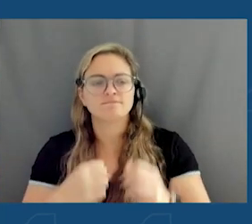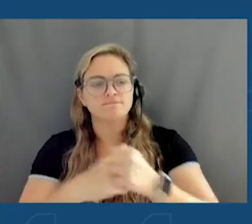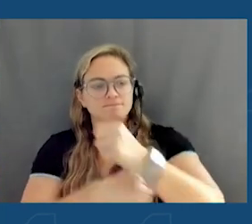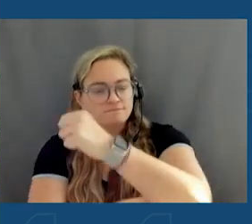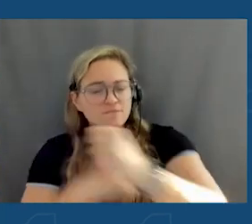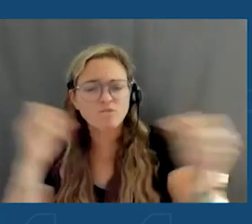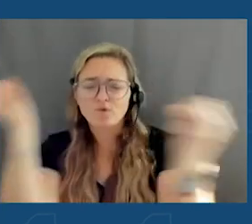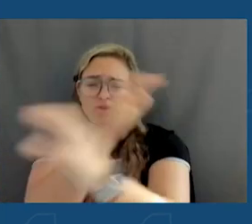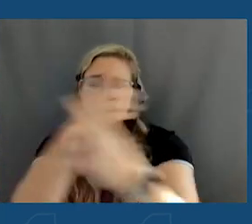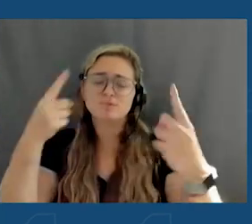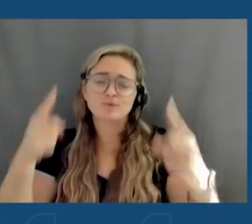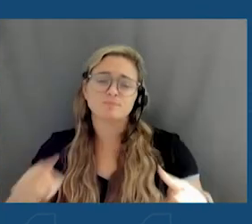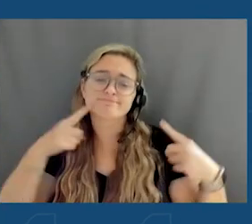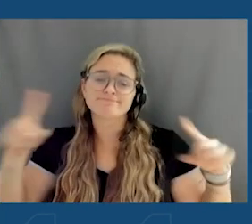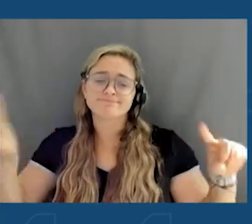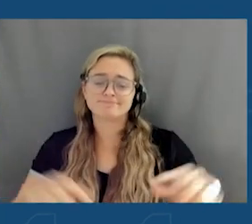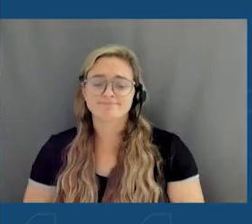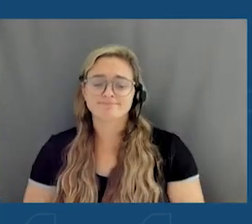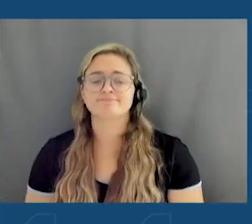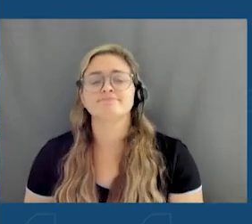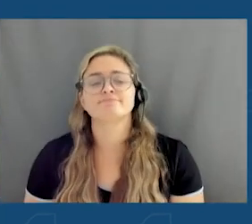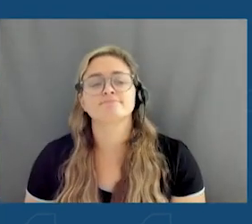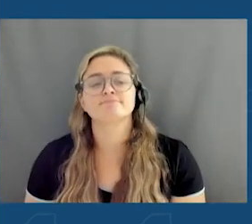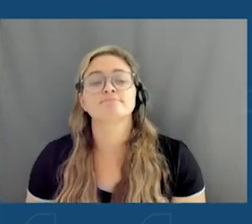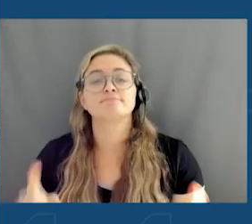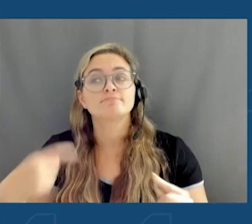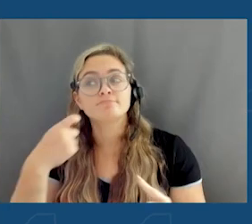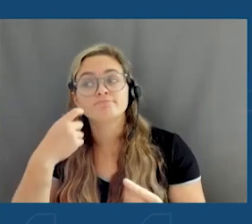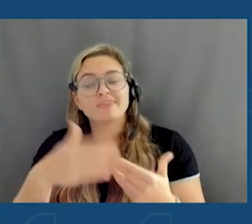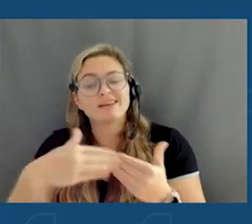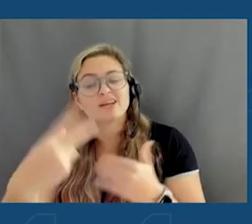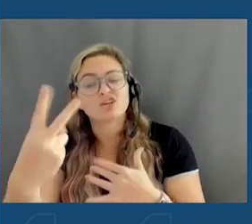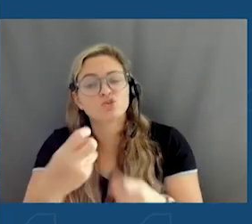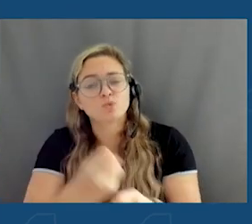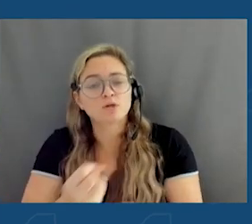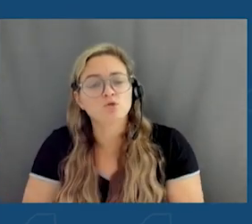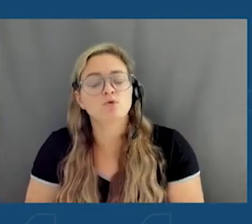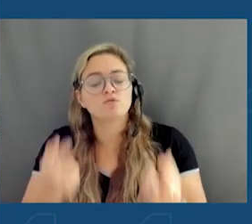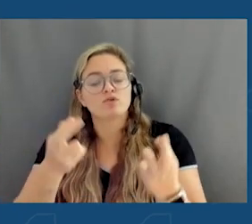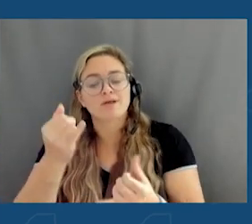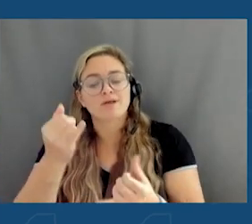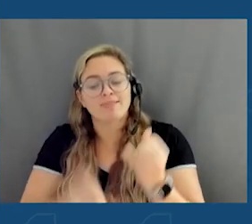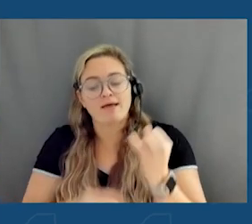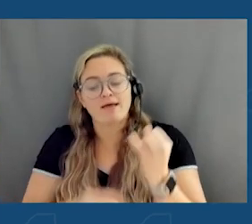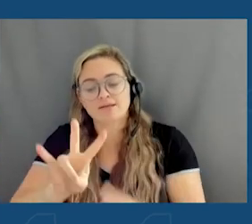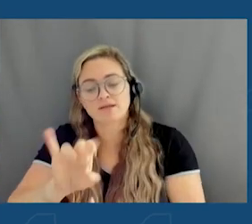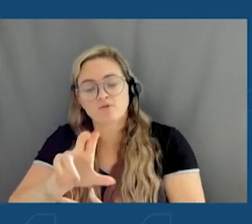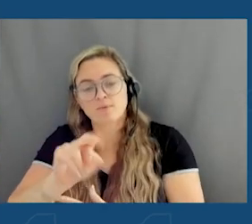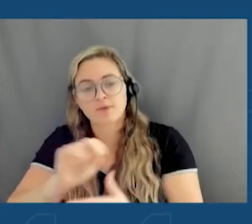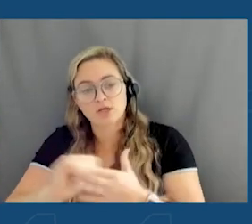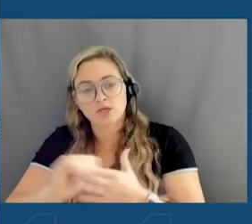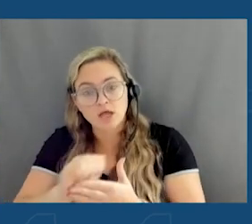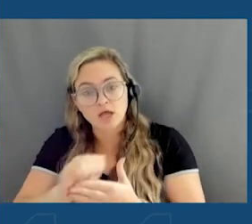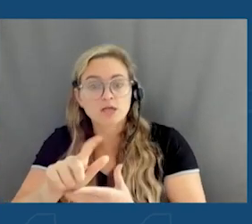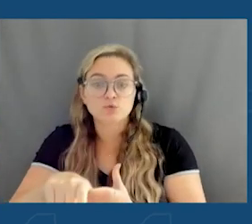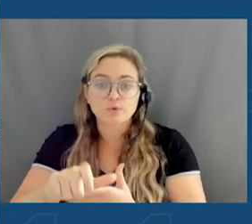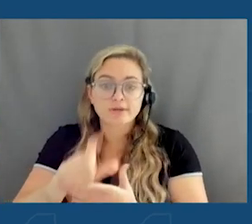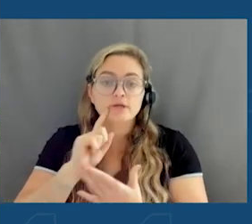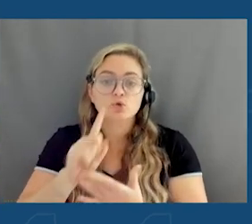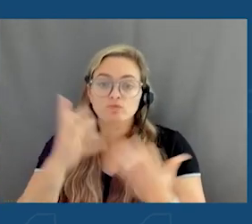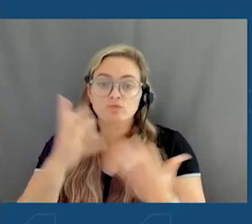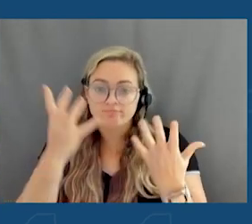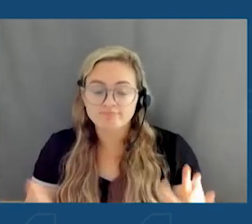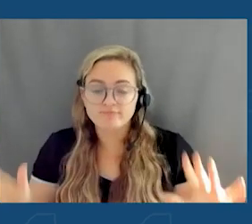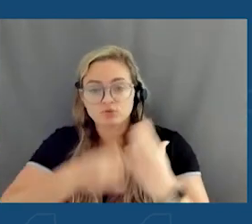dreams to come true. Over the next 2 years, we will raise the last $7 million needed to complete our